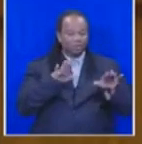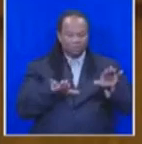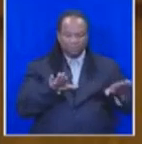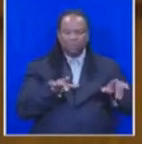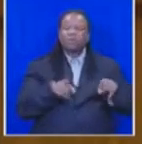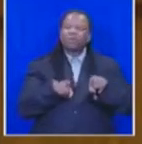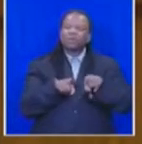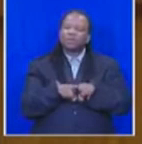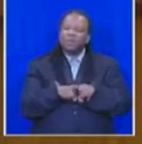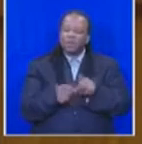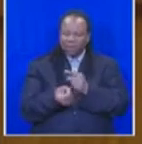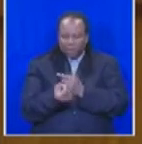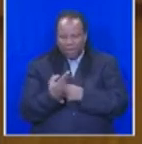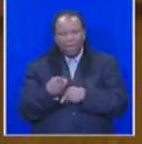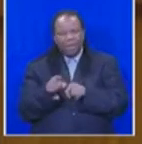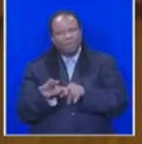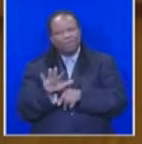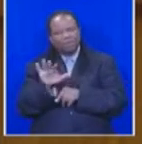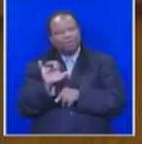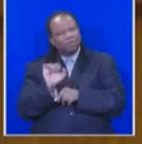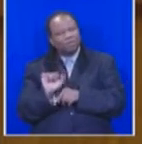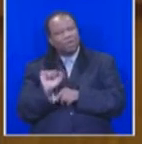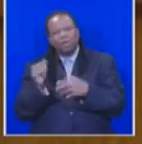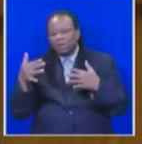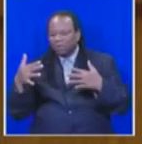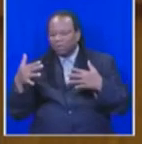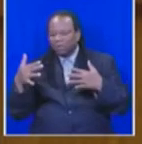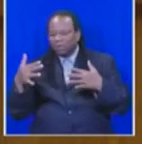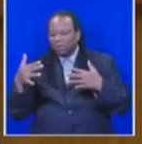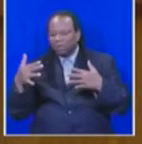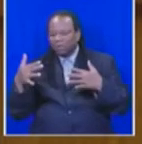that resonates with harmony and brings unity and peace as